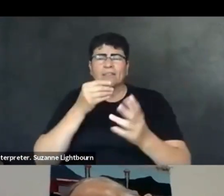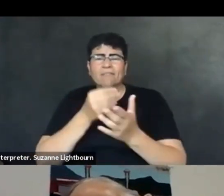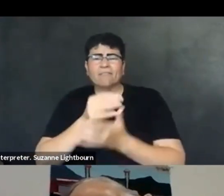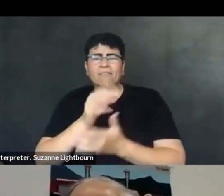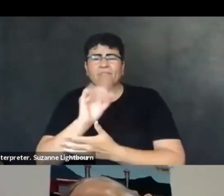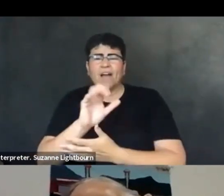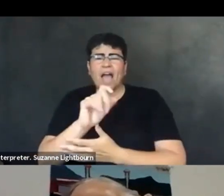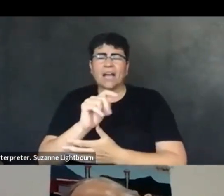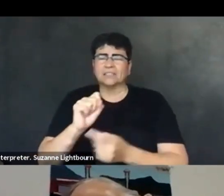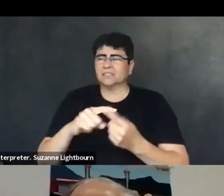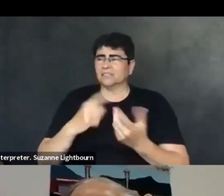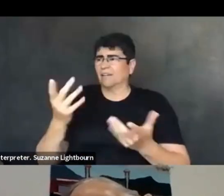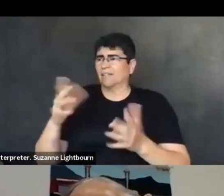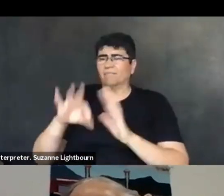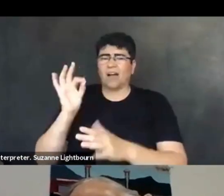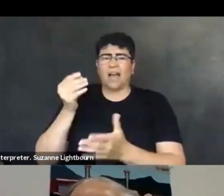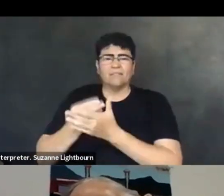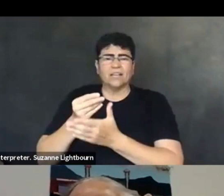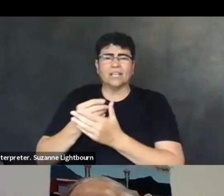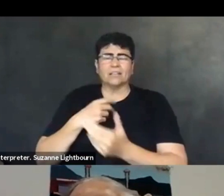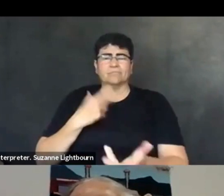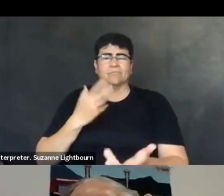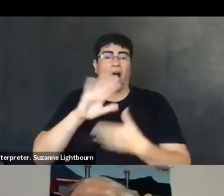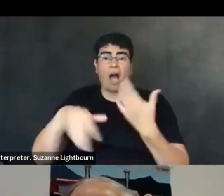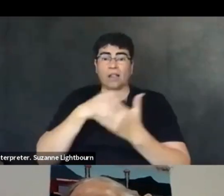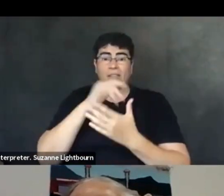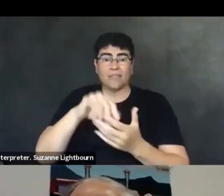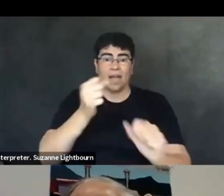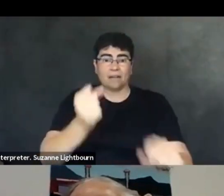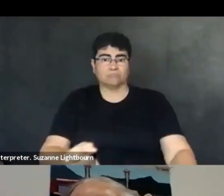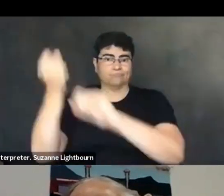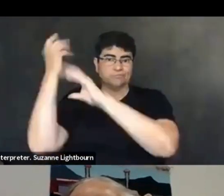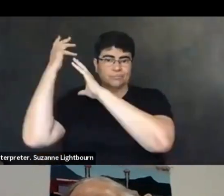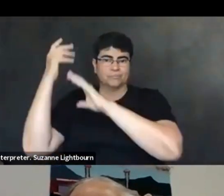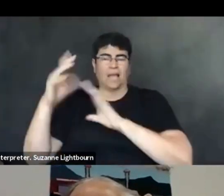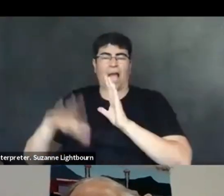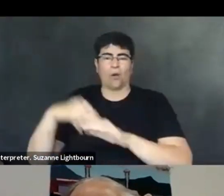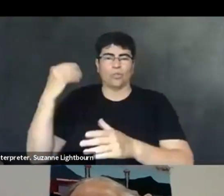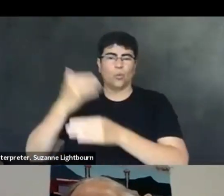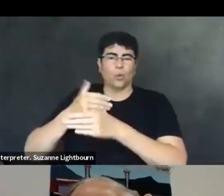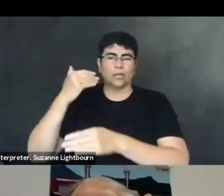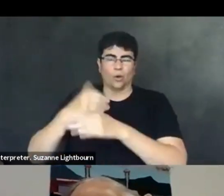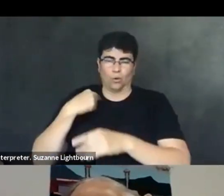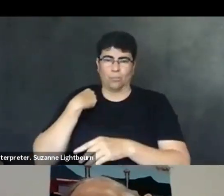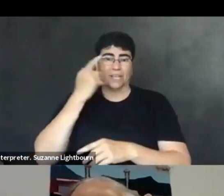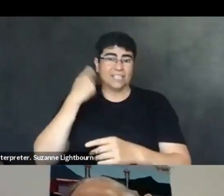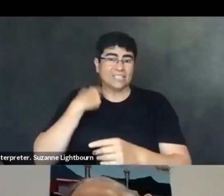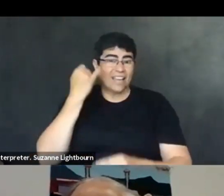went out the window because when we had to do it, we did it. So we can do this.